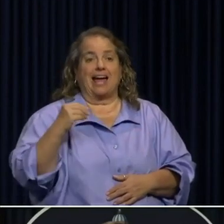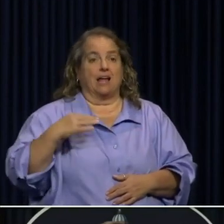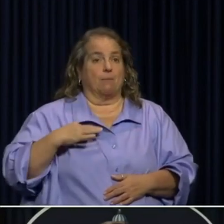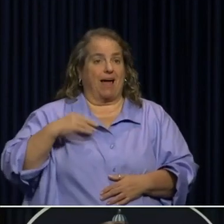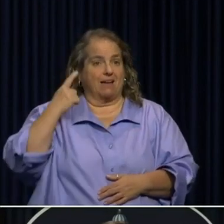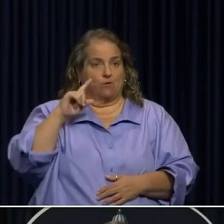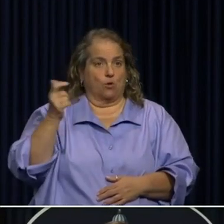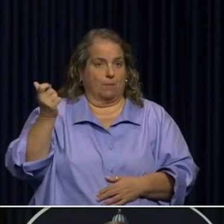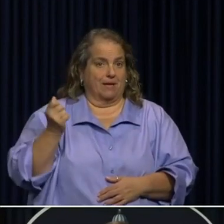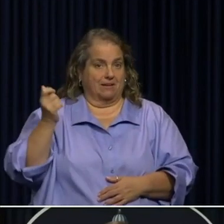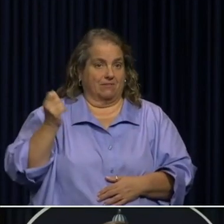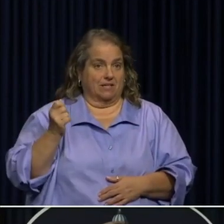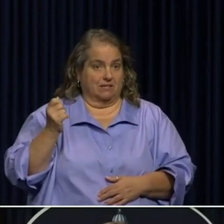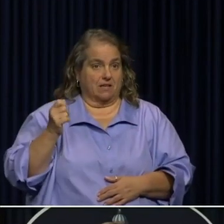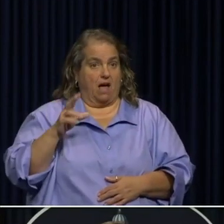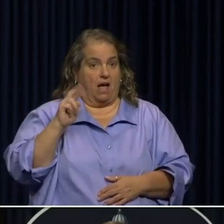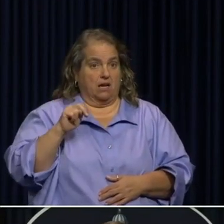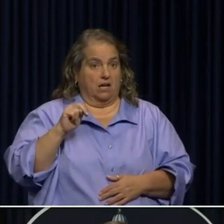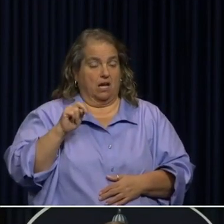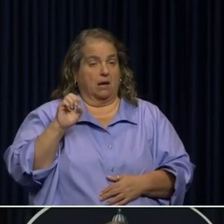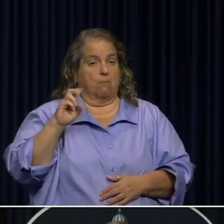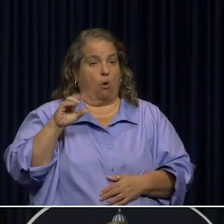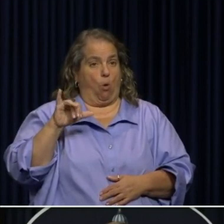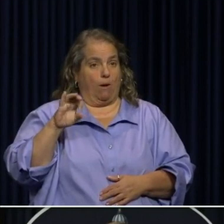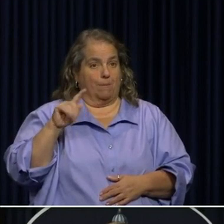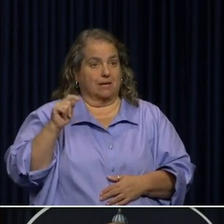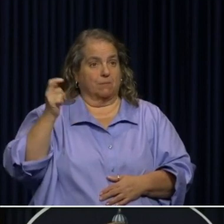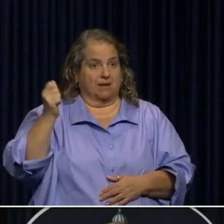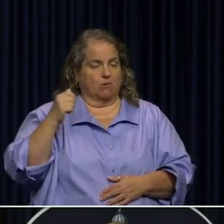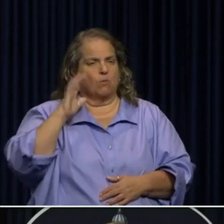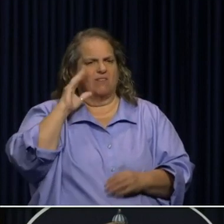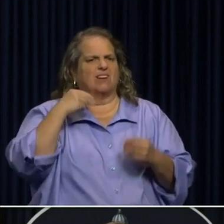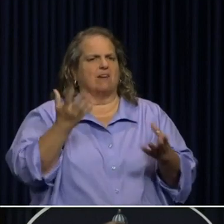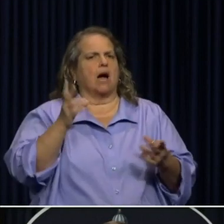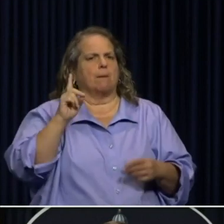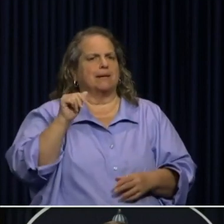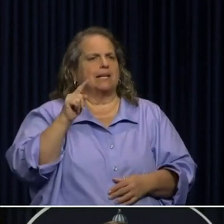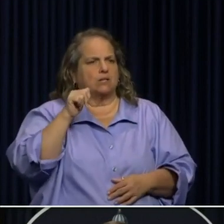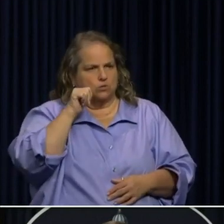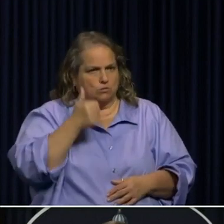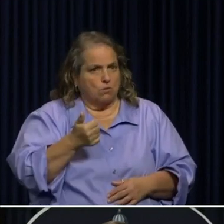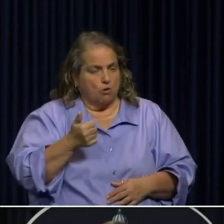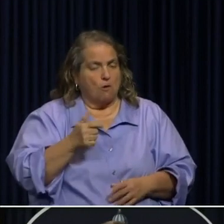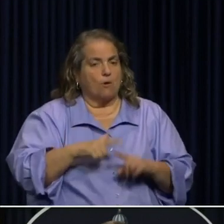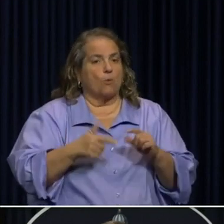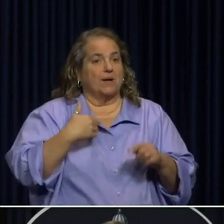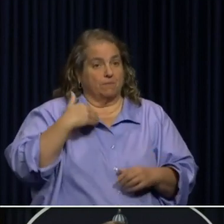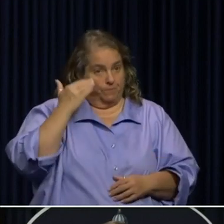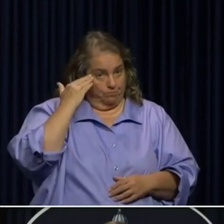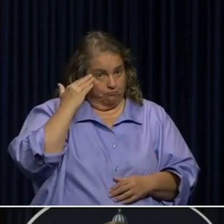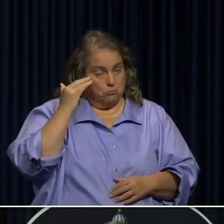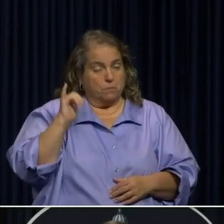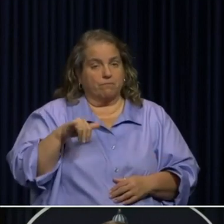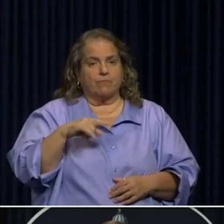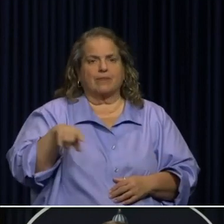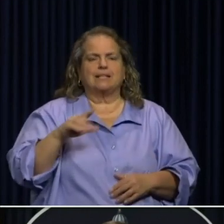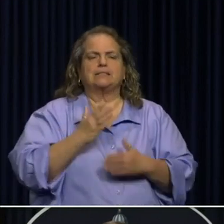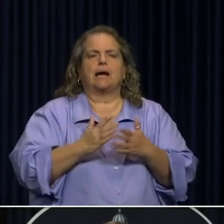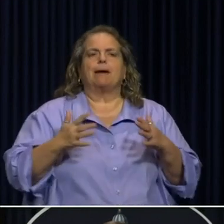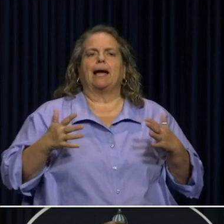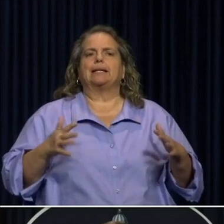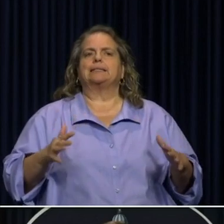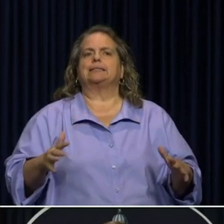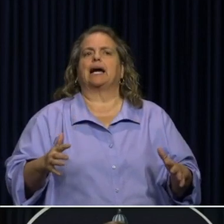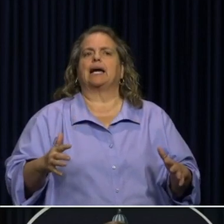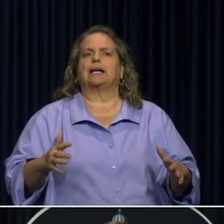talked about this yesterday. We'll probably give another update tomorrow. I know that there is anxiety out